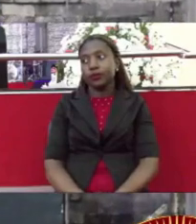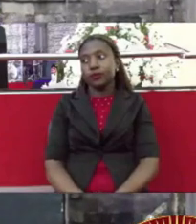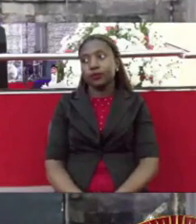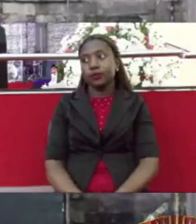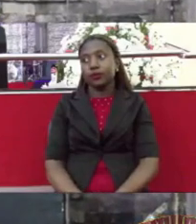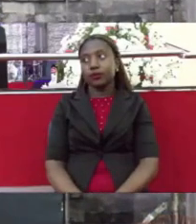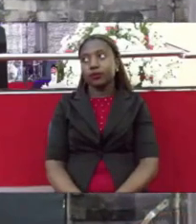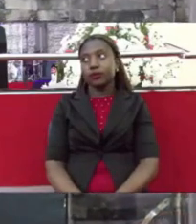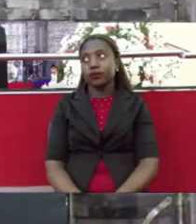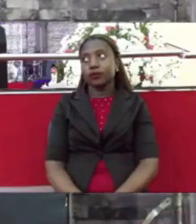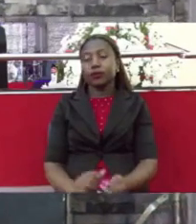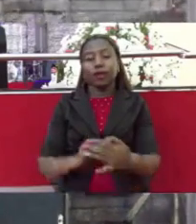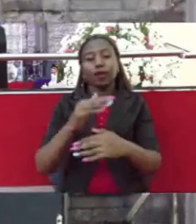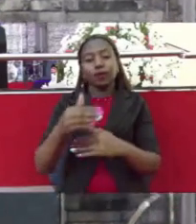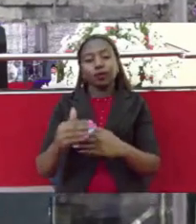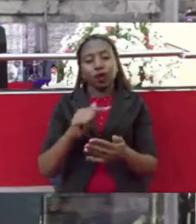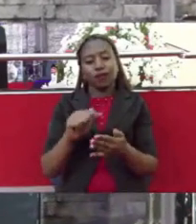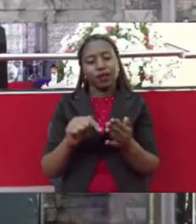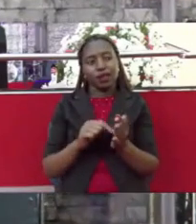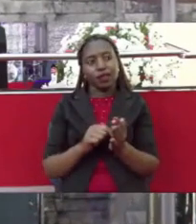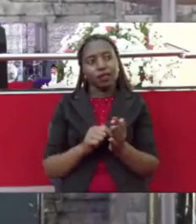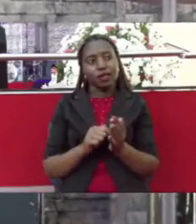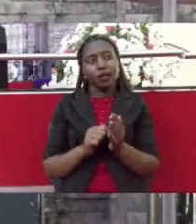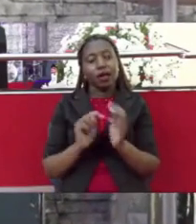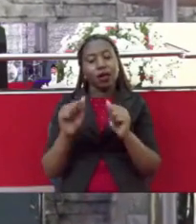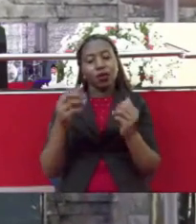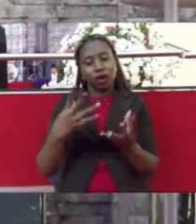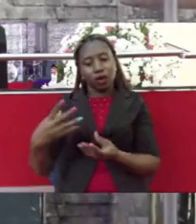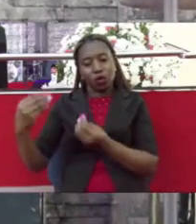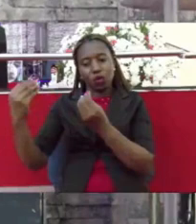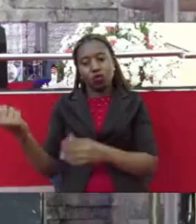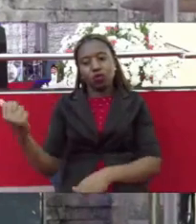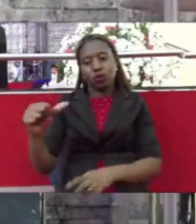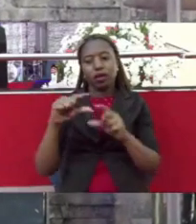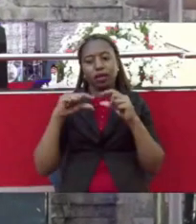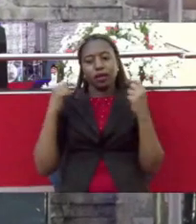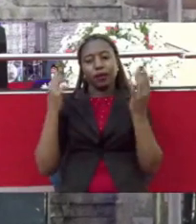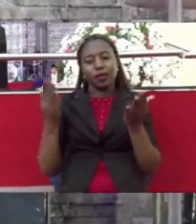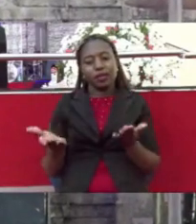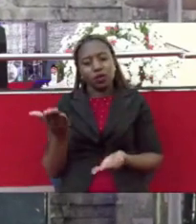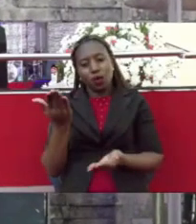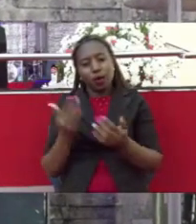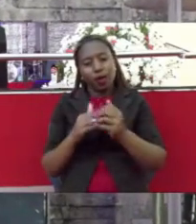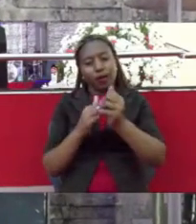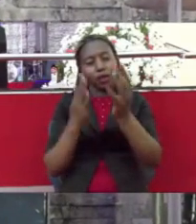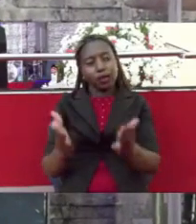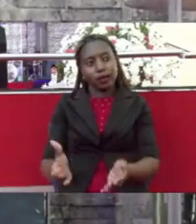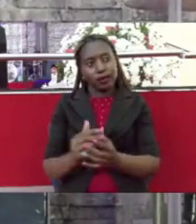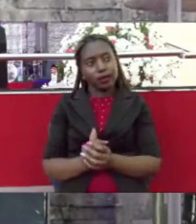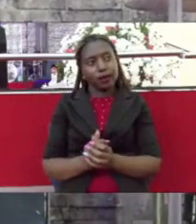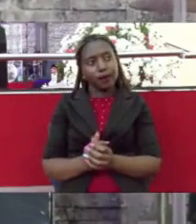So even after this, na hata baada ya hapa, you can talk to any of the readers. Unaweza ukaongea na viongozi wowote